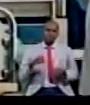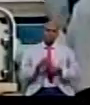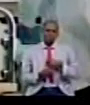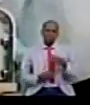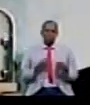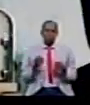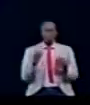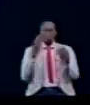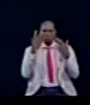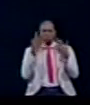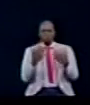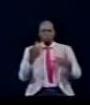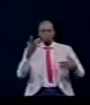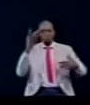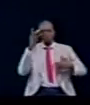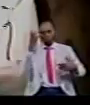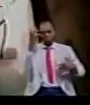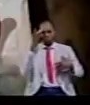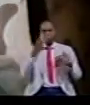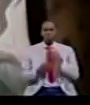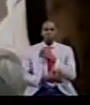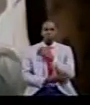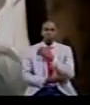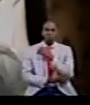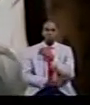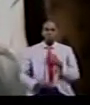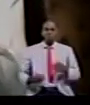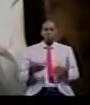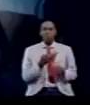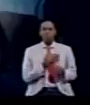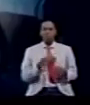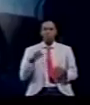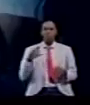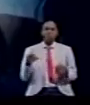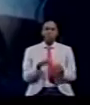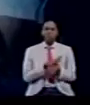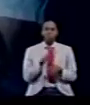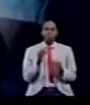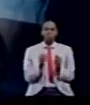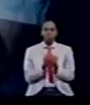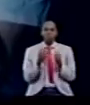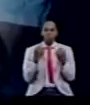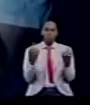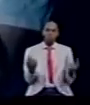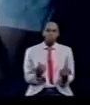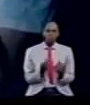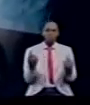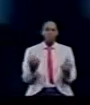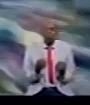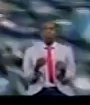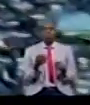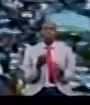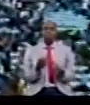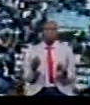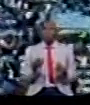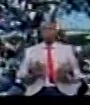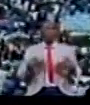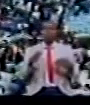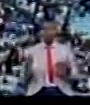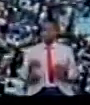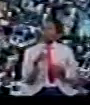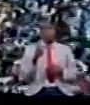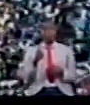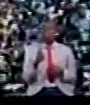have escaped so many, many challenges yet that come that has come against our lives, against our family, against our children, against our